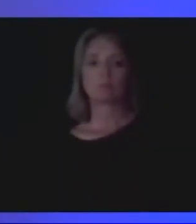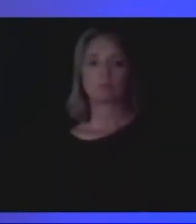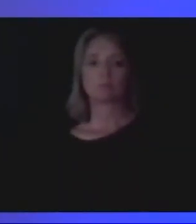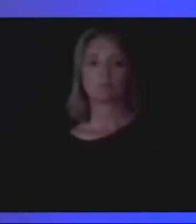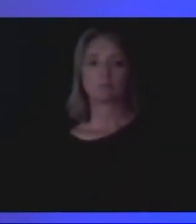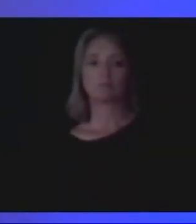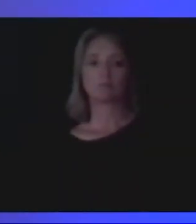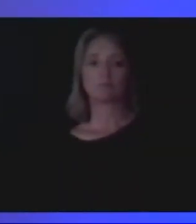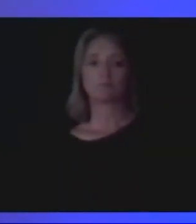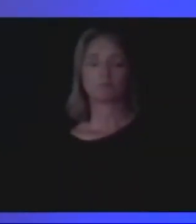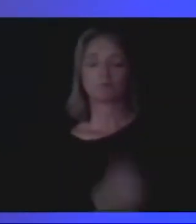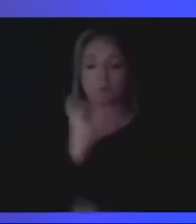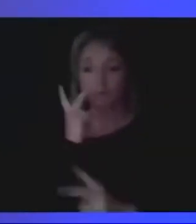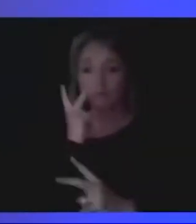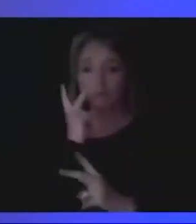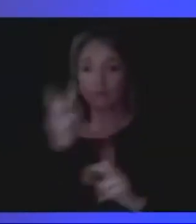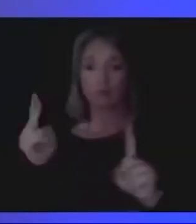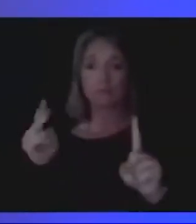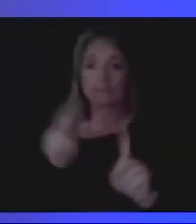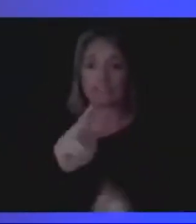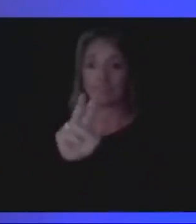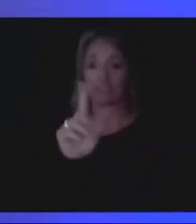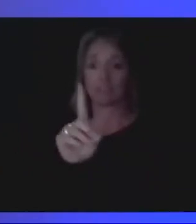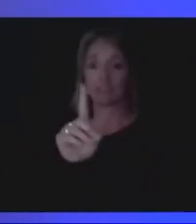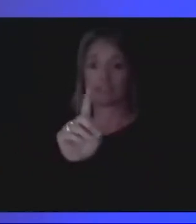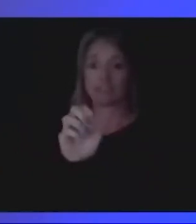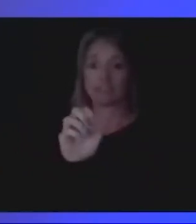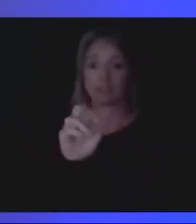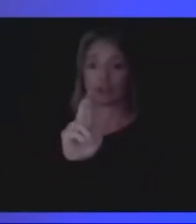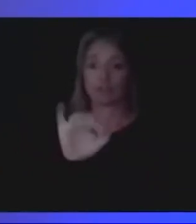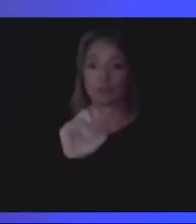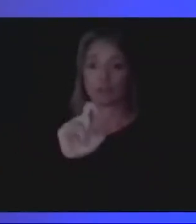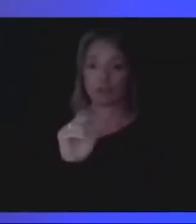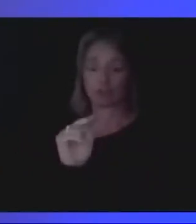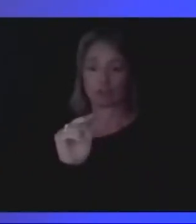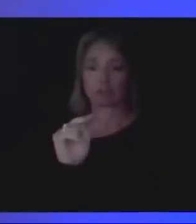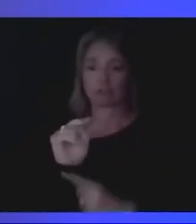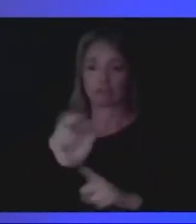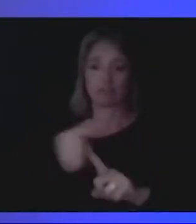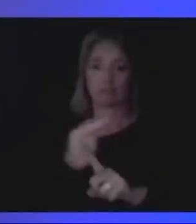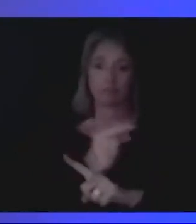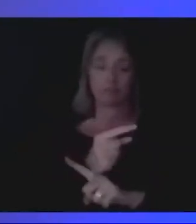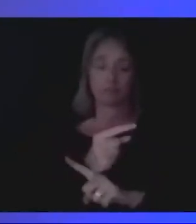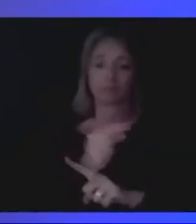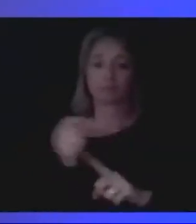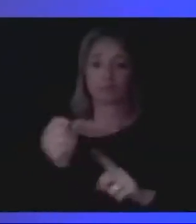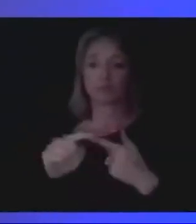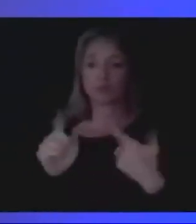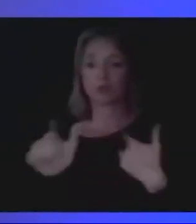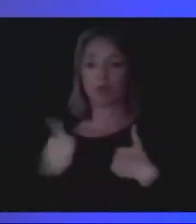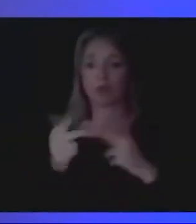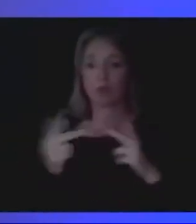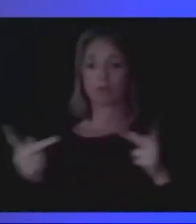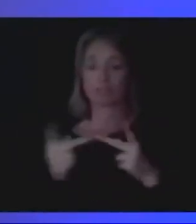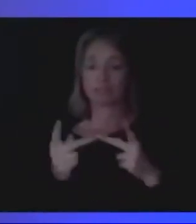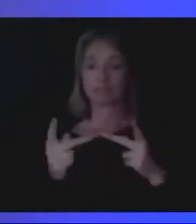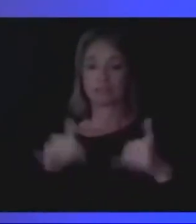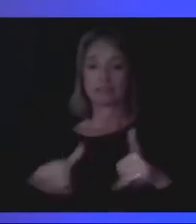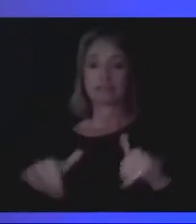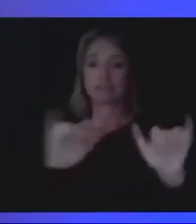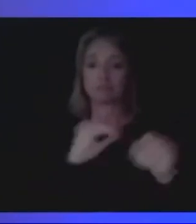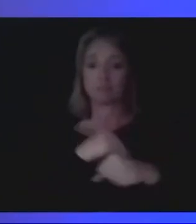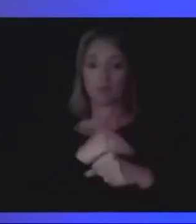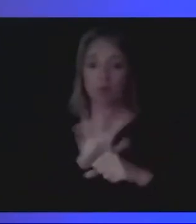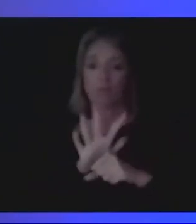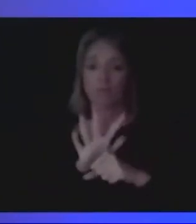diversion and the curves of how many hours in our city that is going on. It actually mirrors the surge of COVID. And you could lay those two